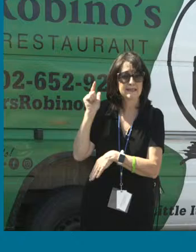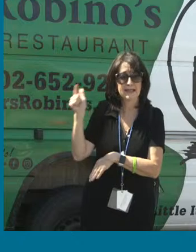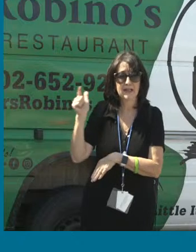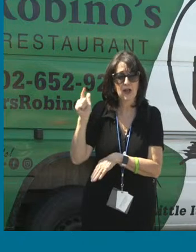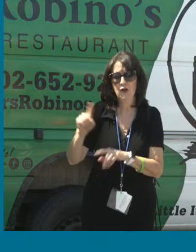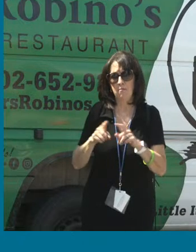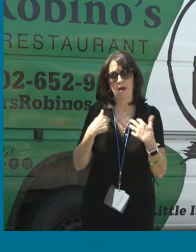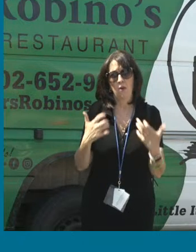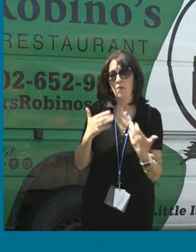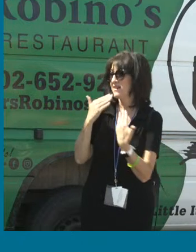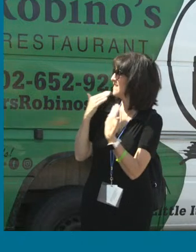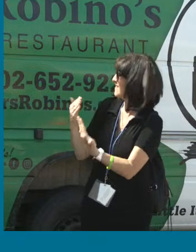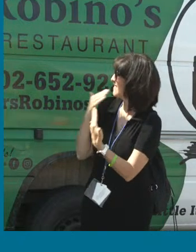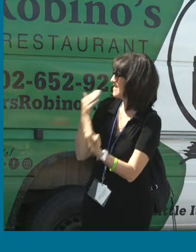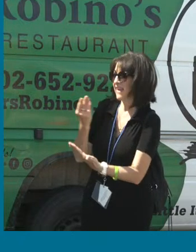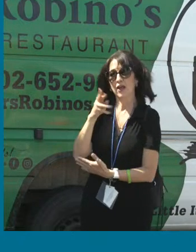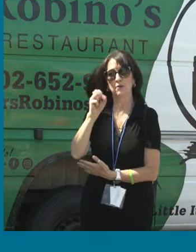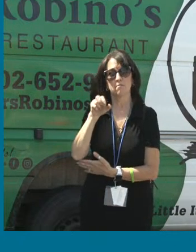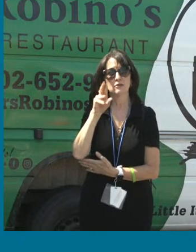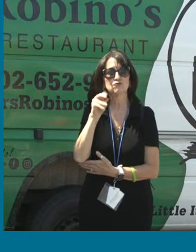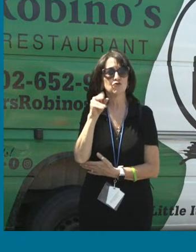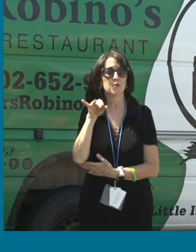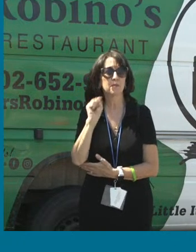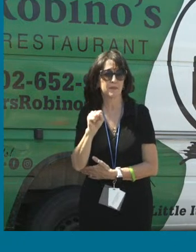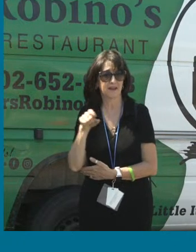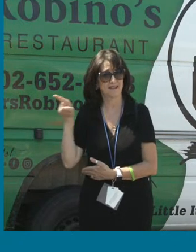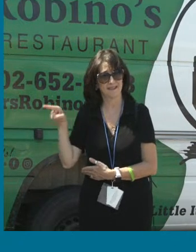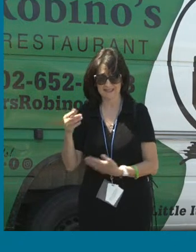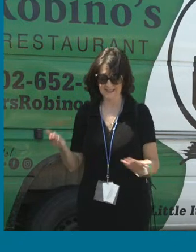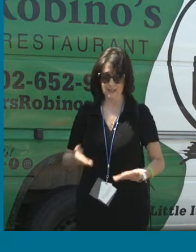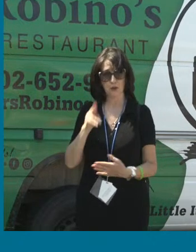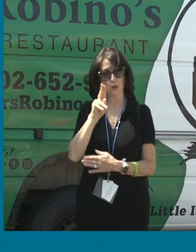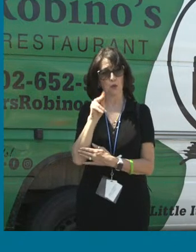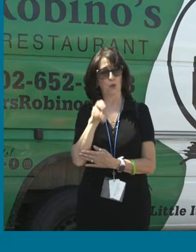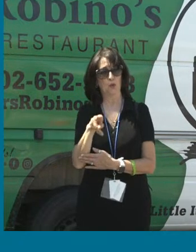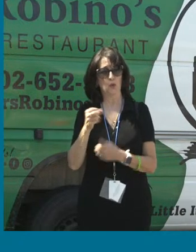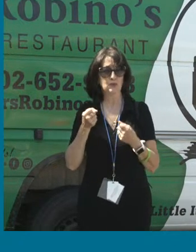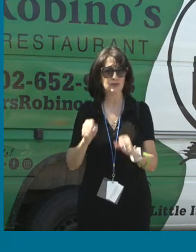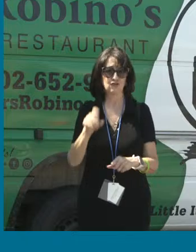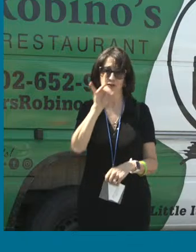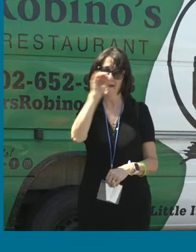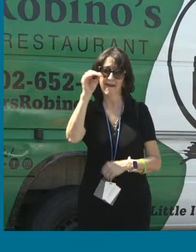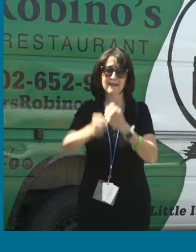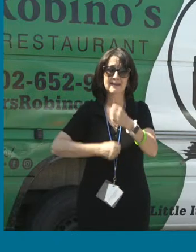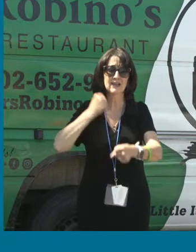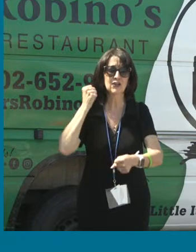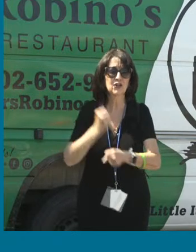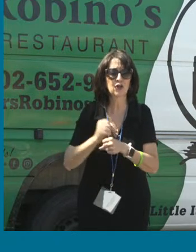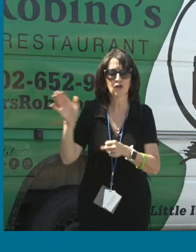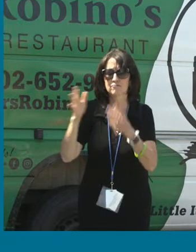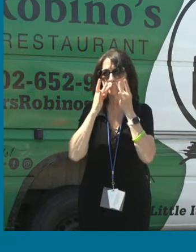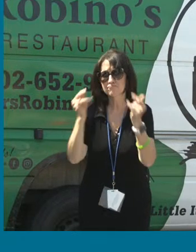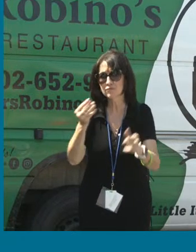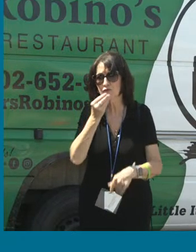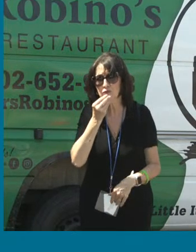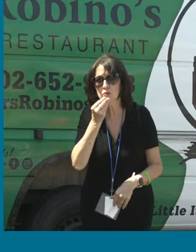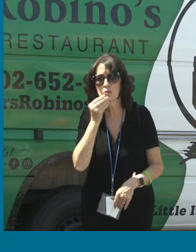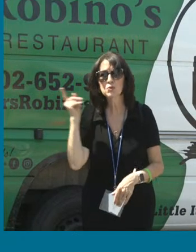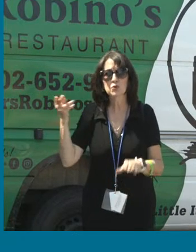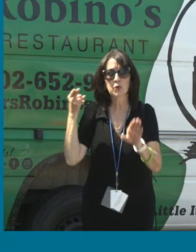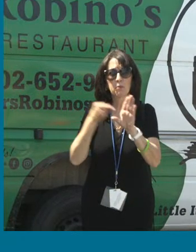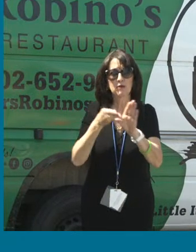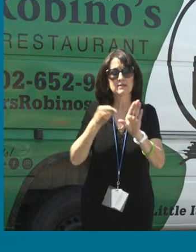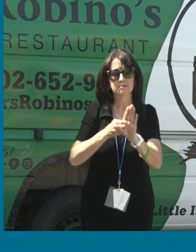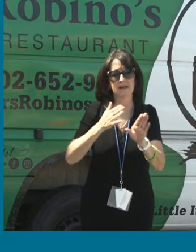for being here since 1940 on Union Street, for your great food and hospitality, and for participating in our DE